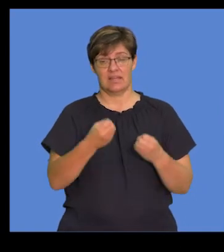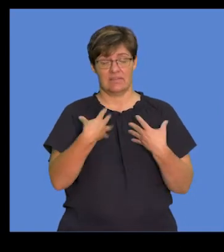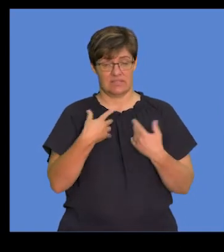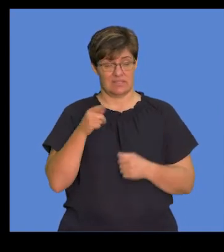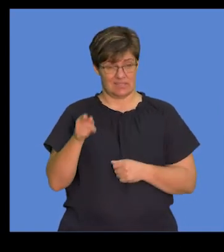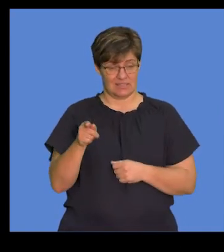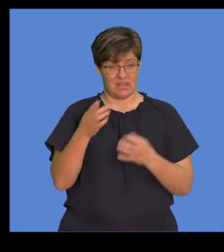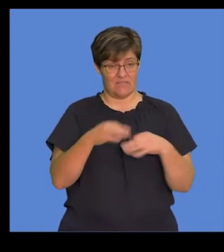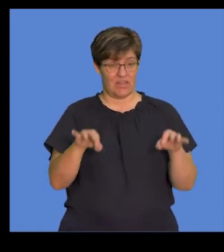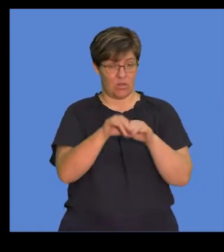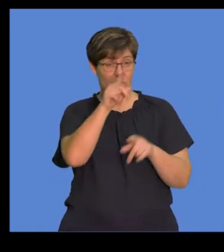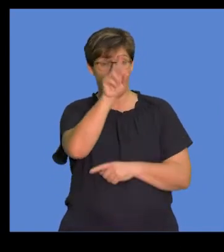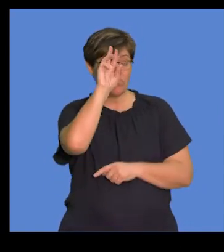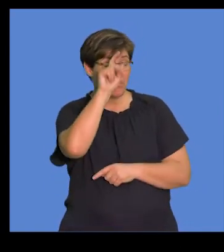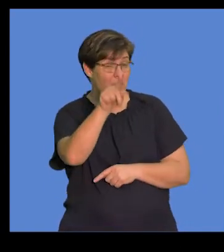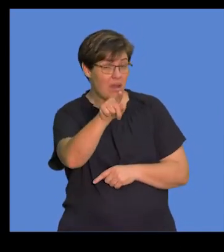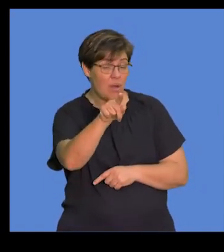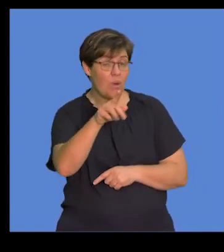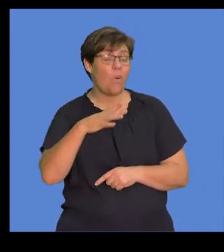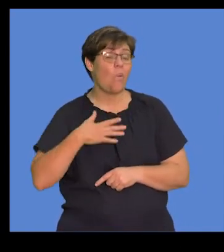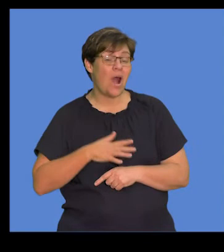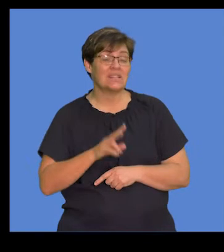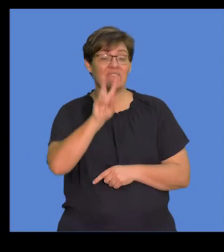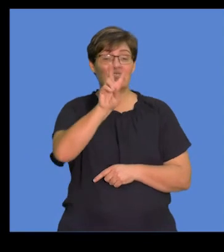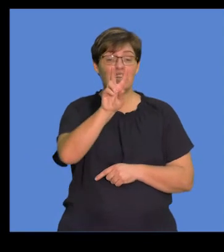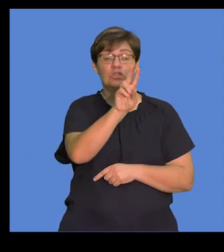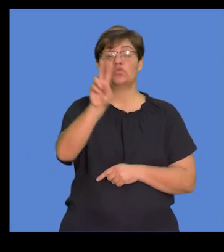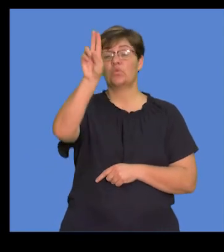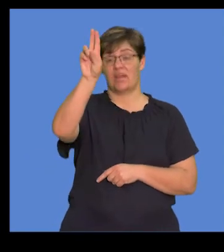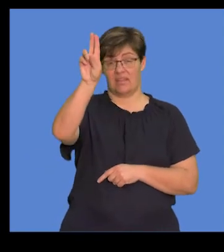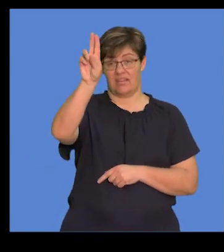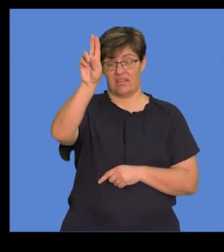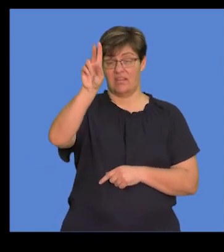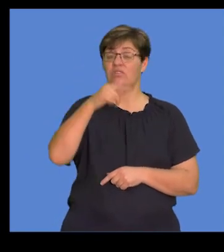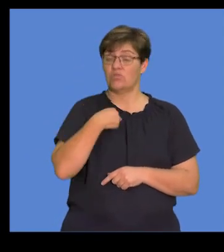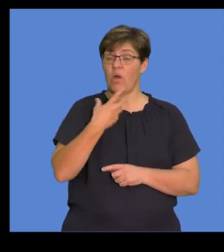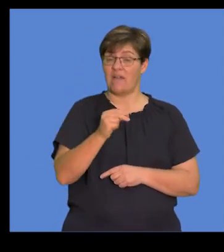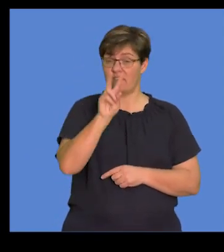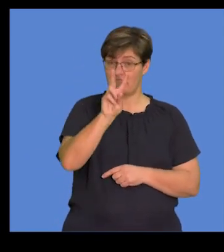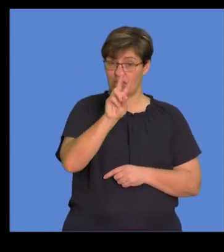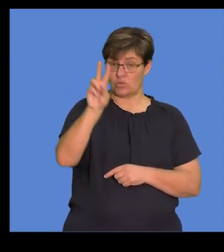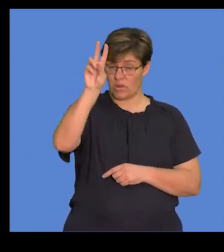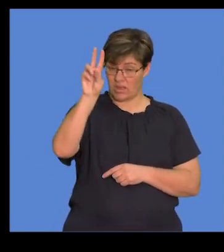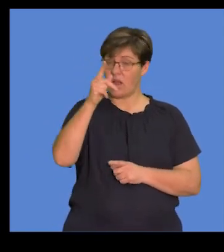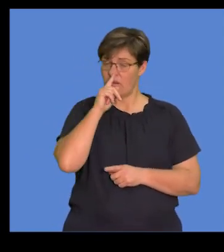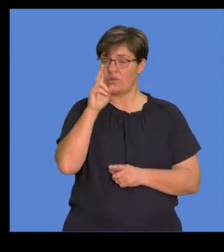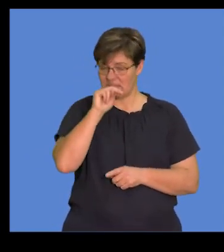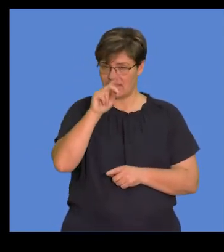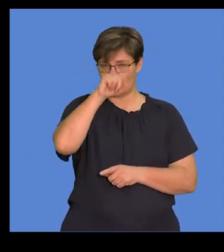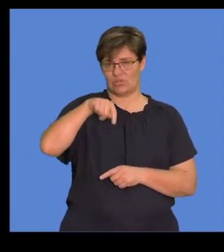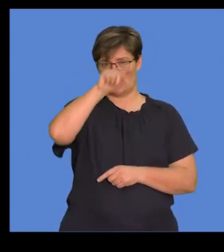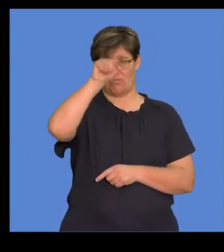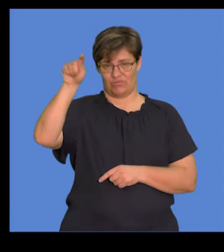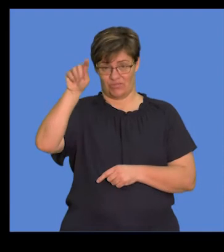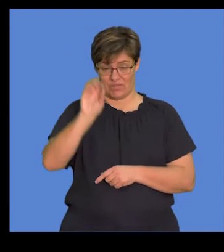Okay, that gives us that value. But remember, this is equal to V squared. Okay, so for us to get the V, we need to find the square